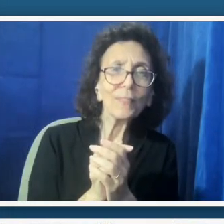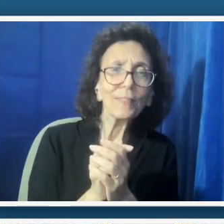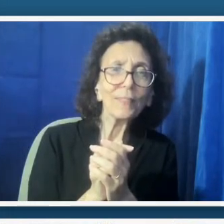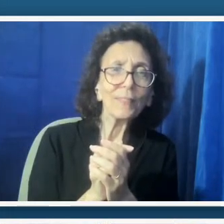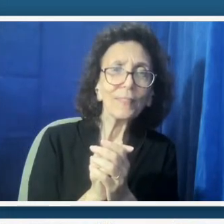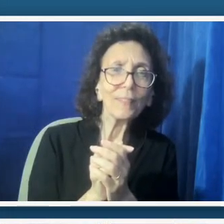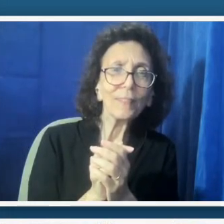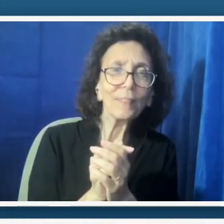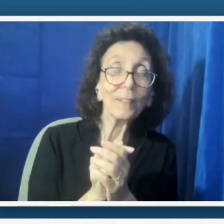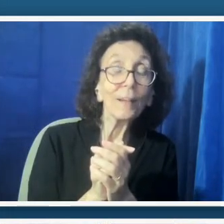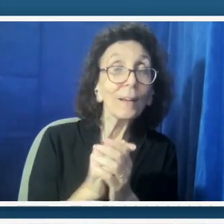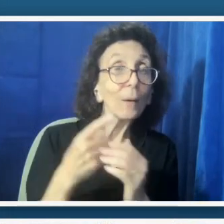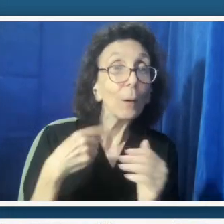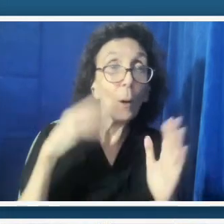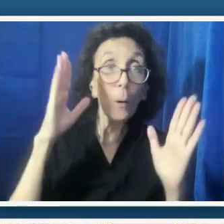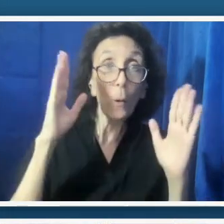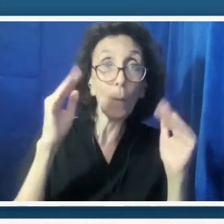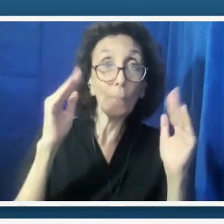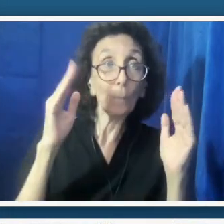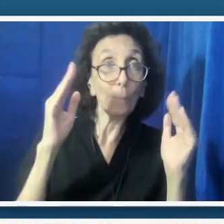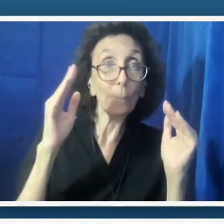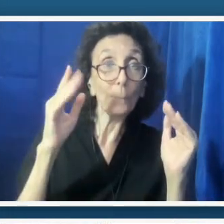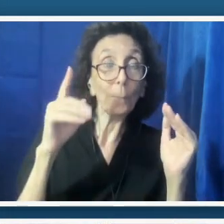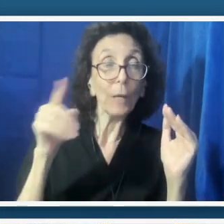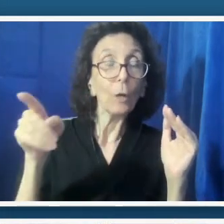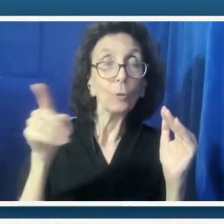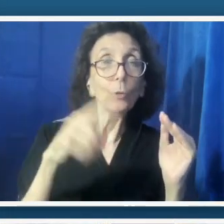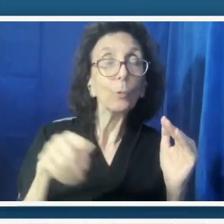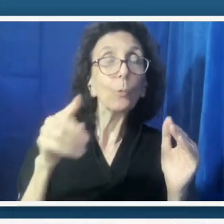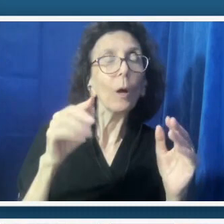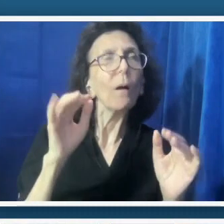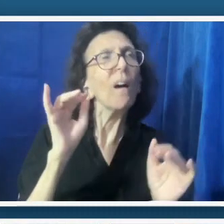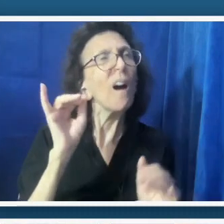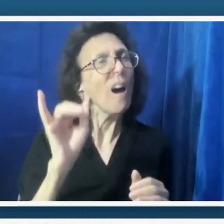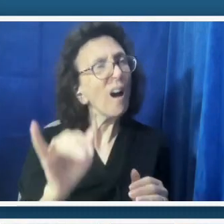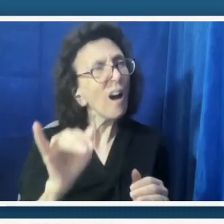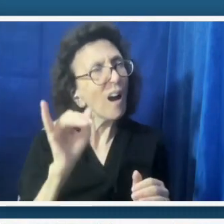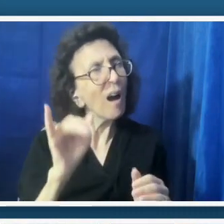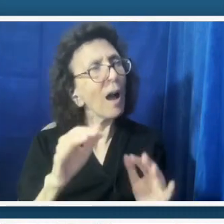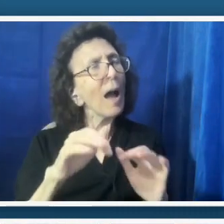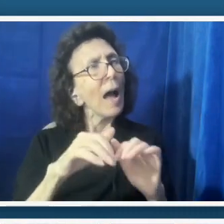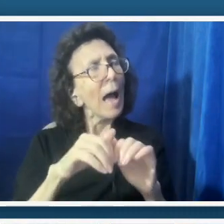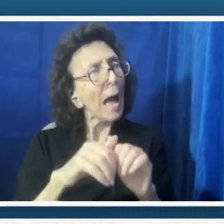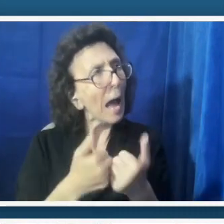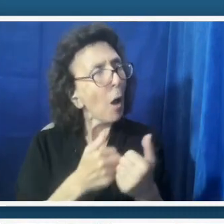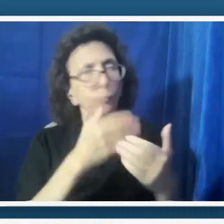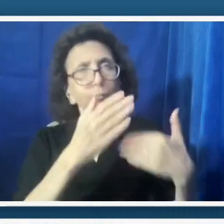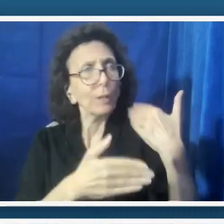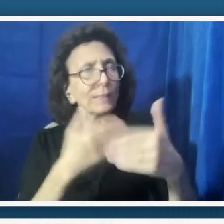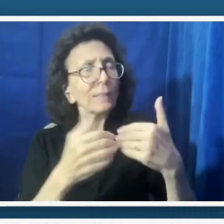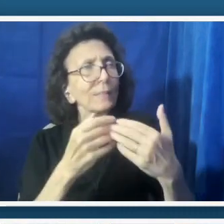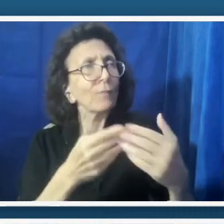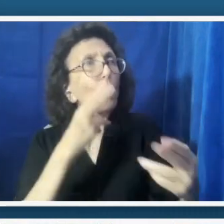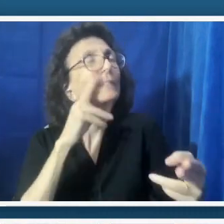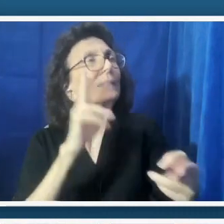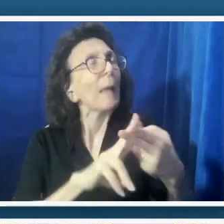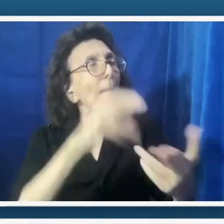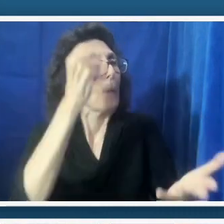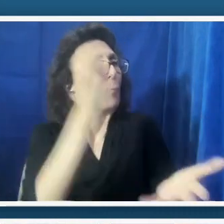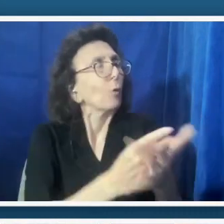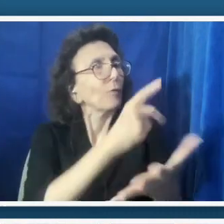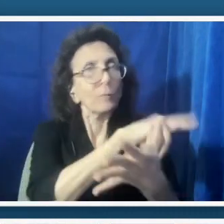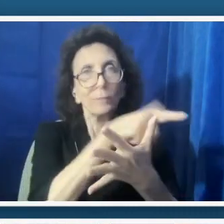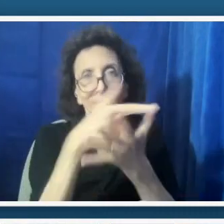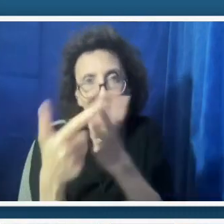We hope that you will expand your understanding of how postage stamps are approved for issue, that you will use guiding questions